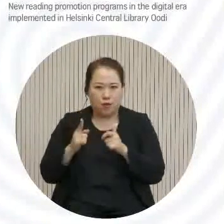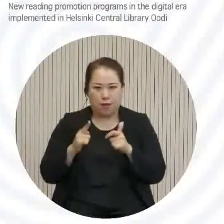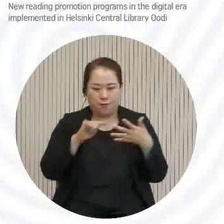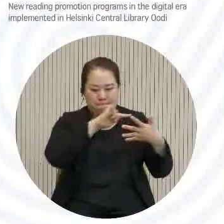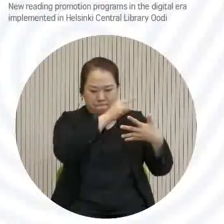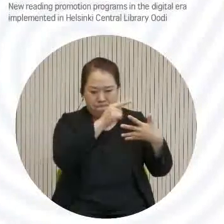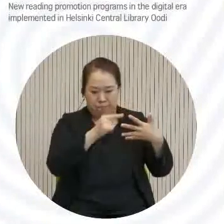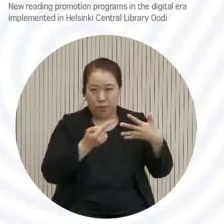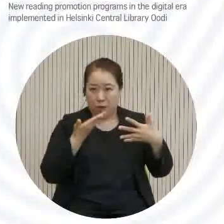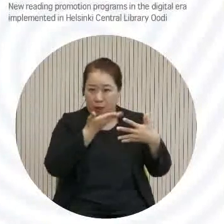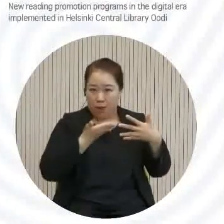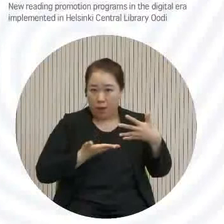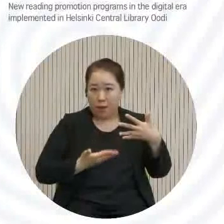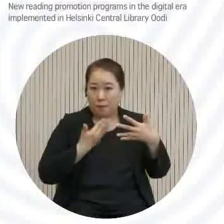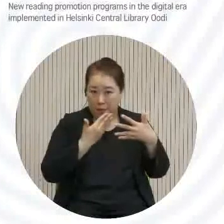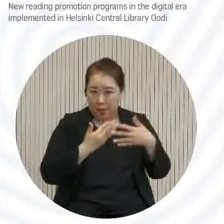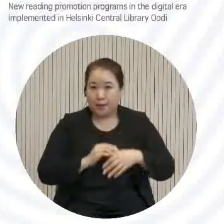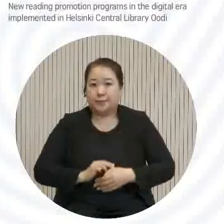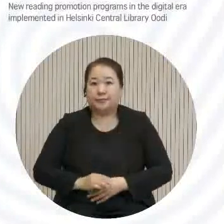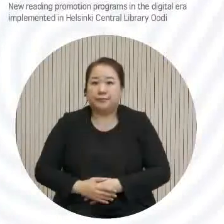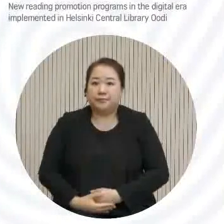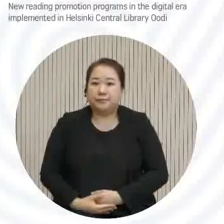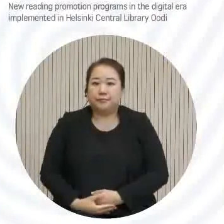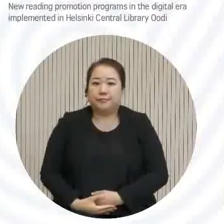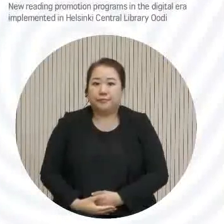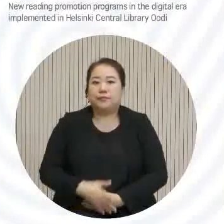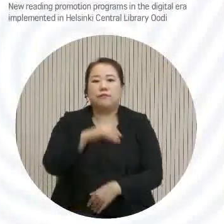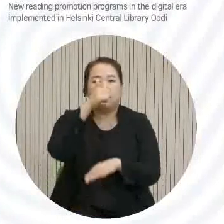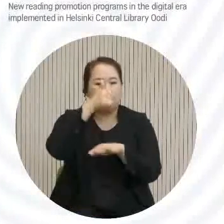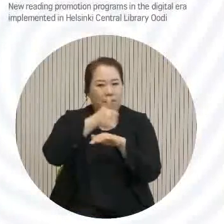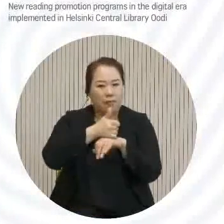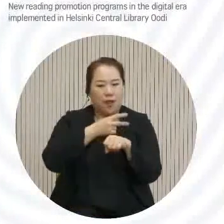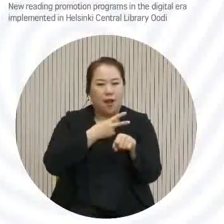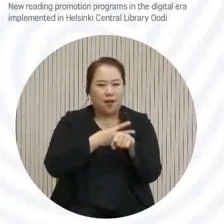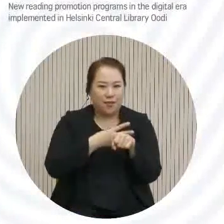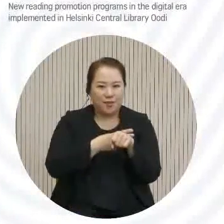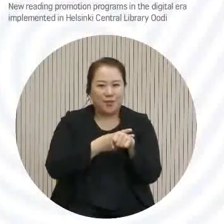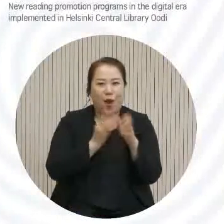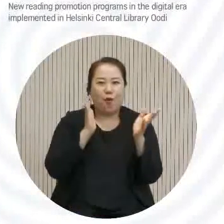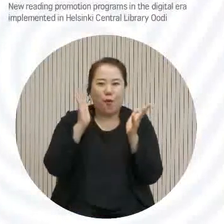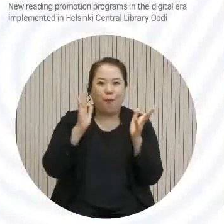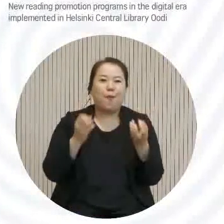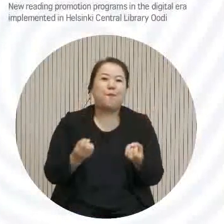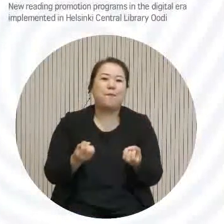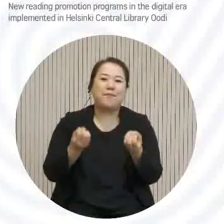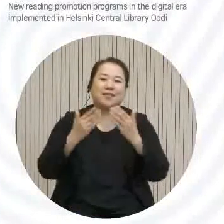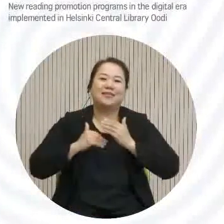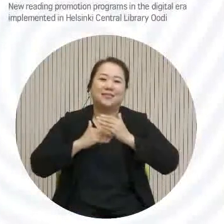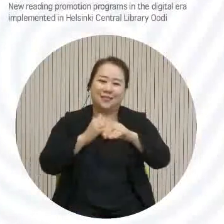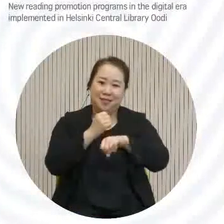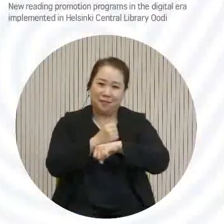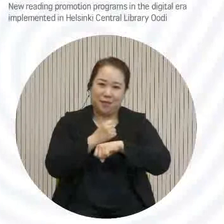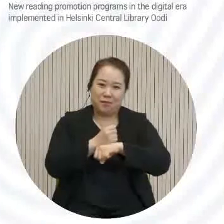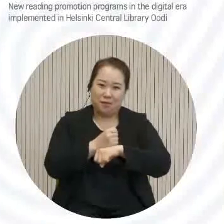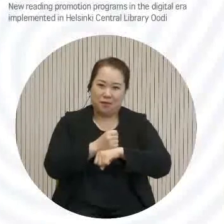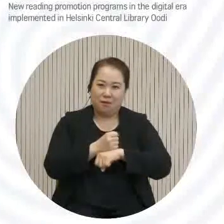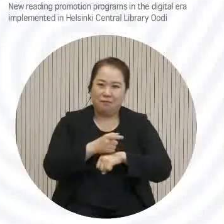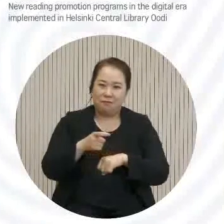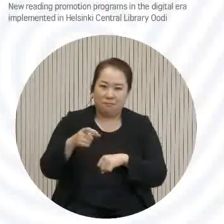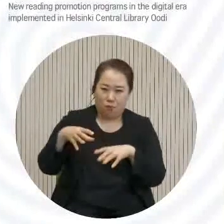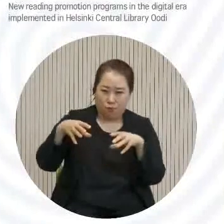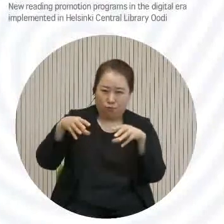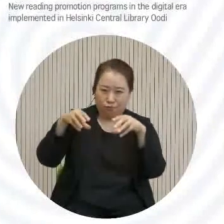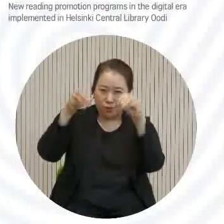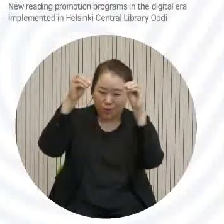In the end, instructors can throw a robot party for the forest animals by turning off the lights in the room, playing